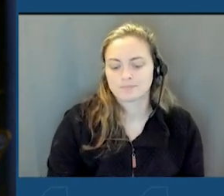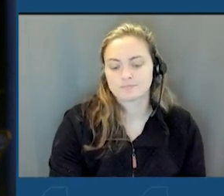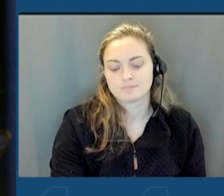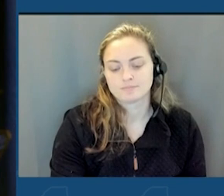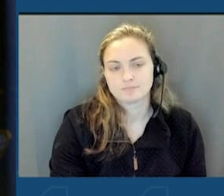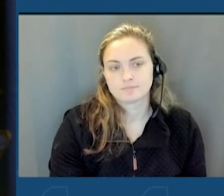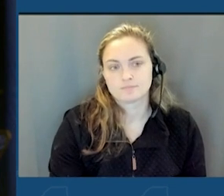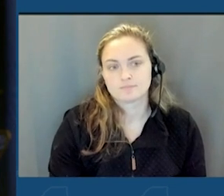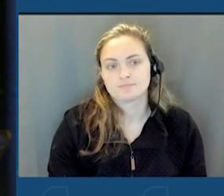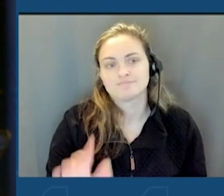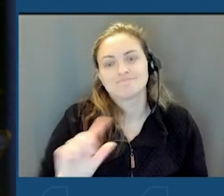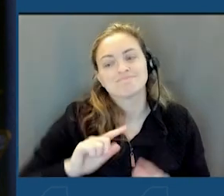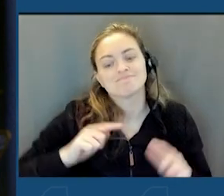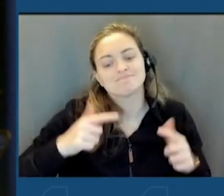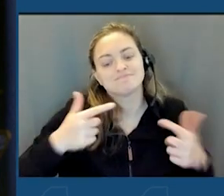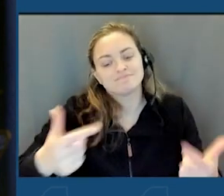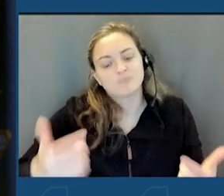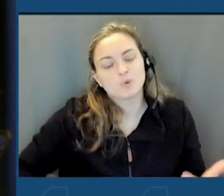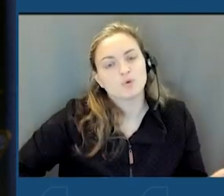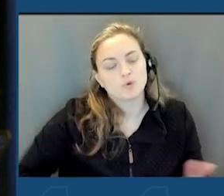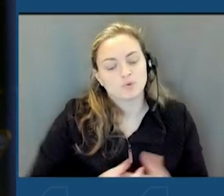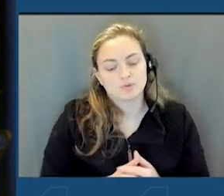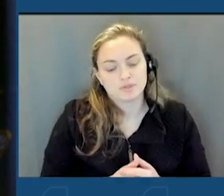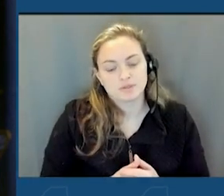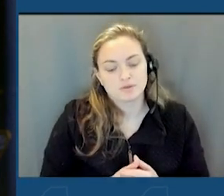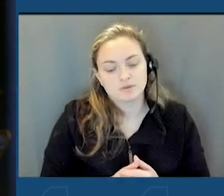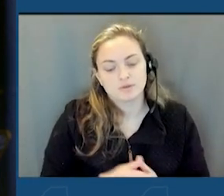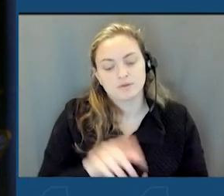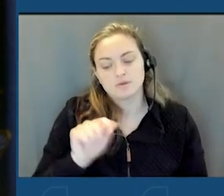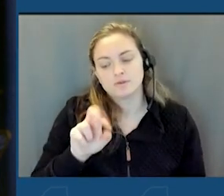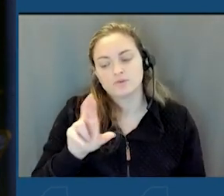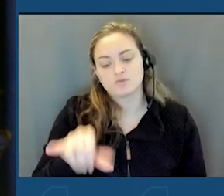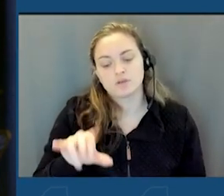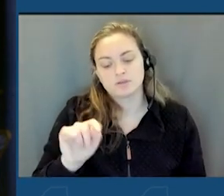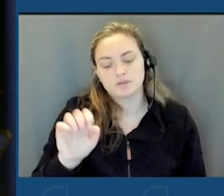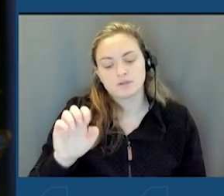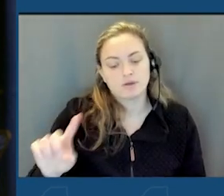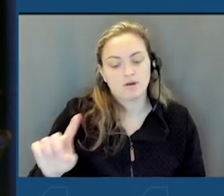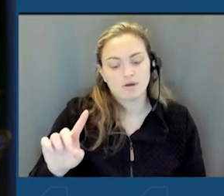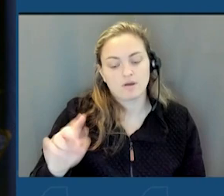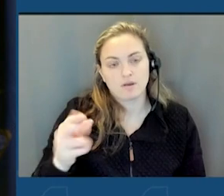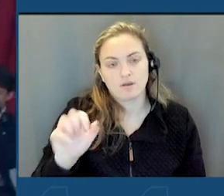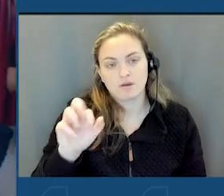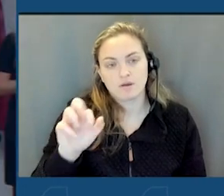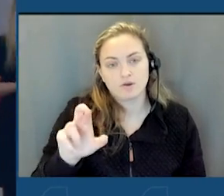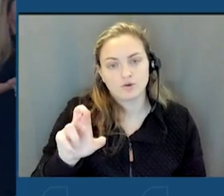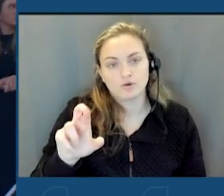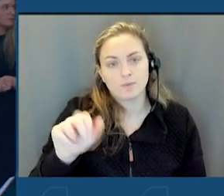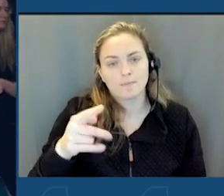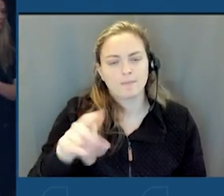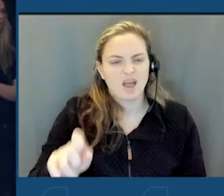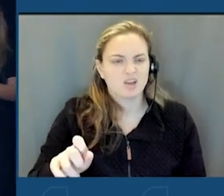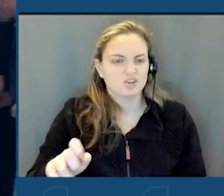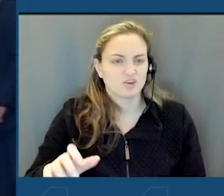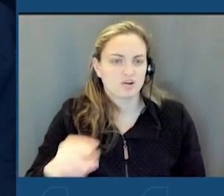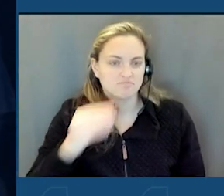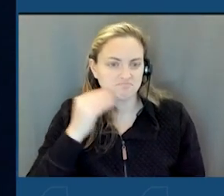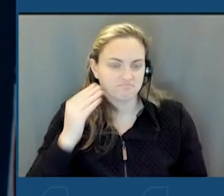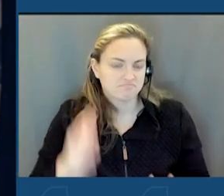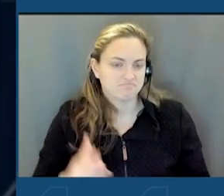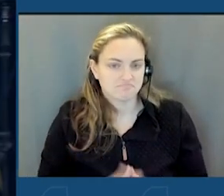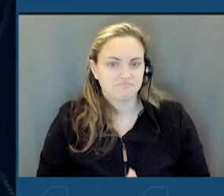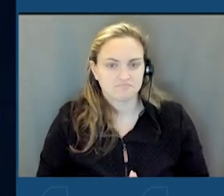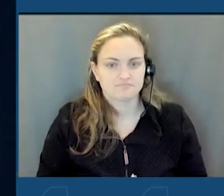And next, I would like to introduce you to Tracy Todd Hunter, a Patchogue resident here.